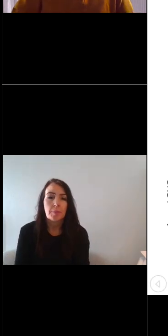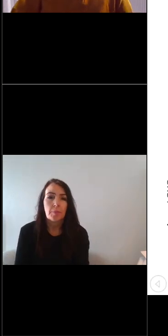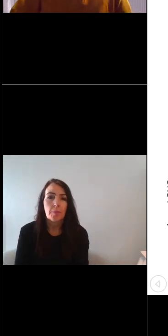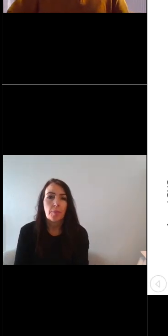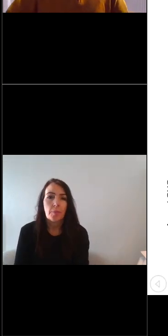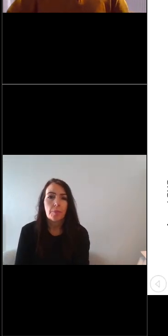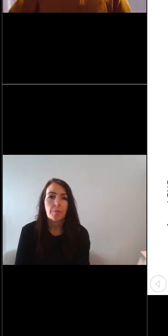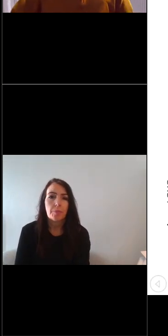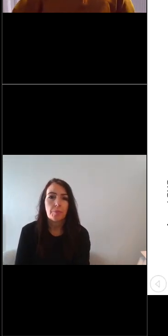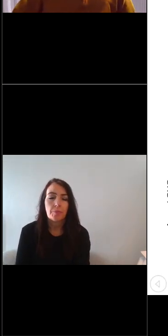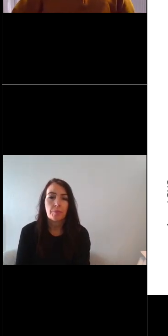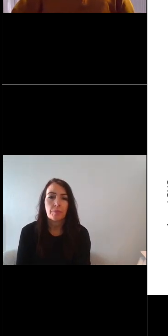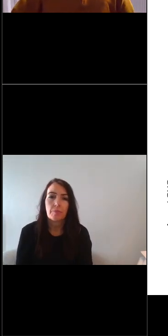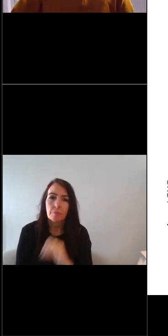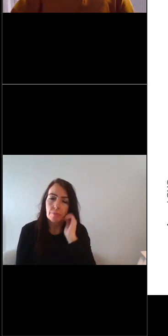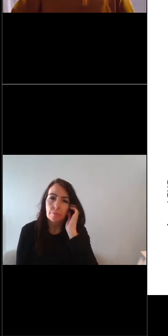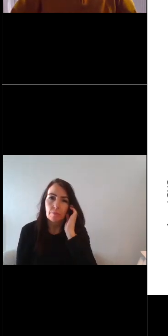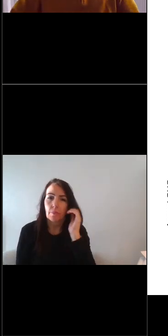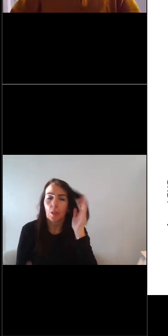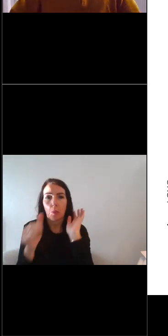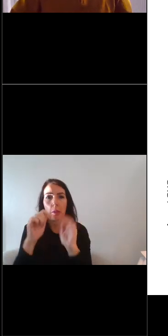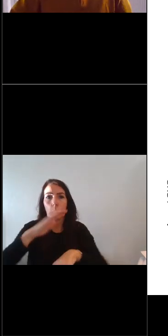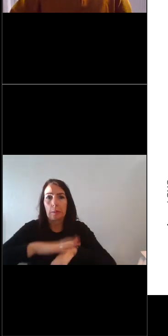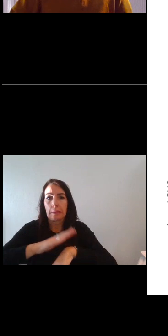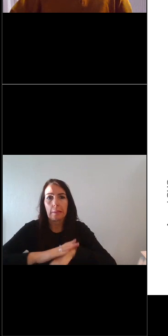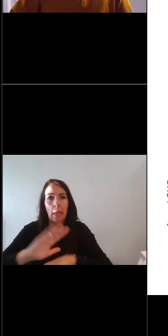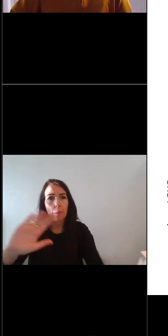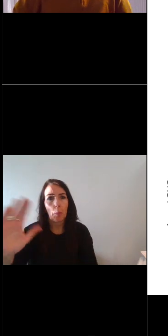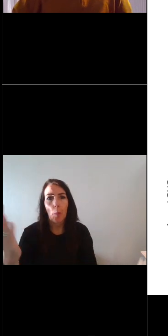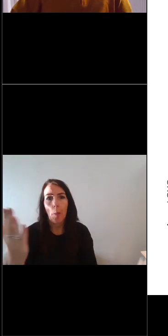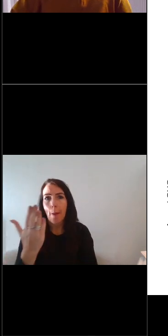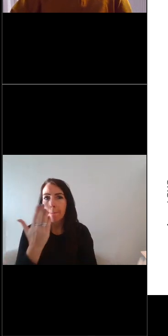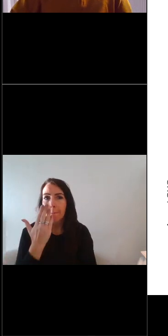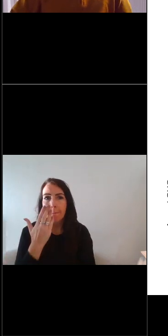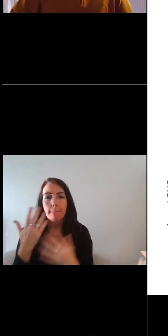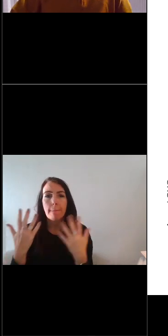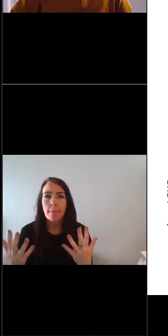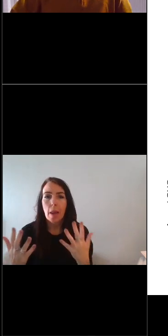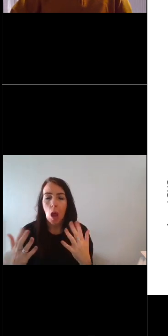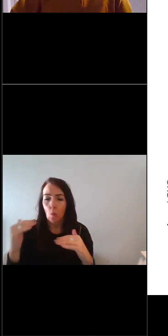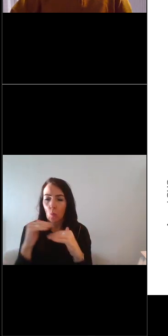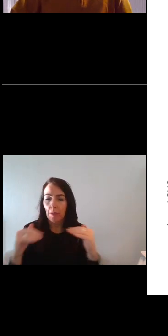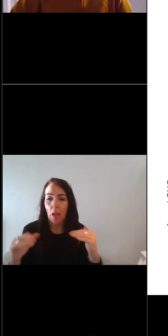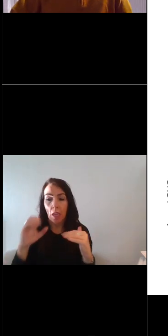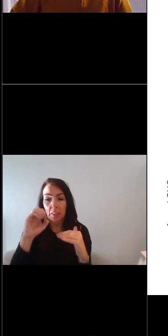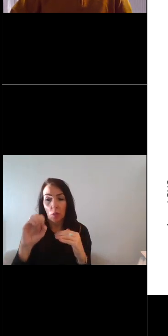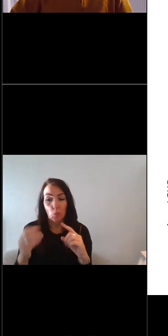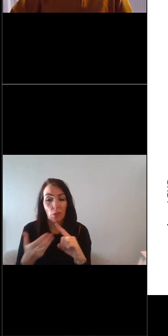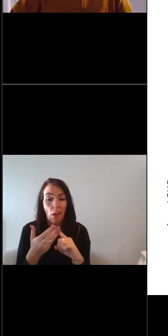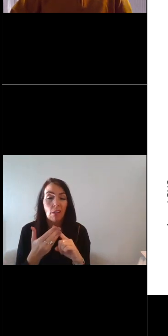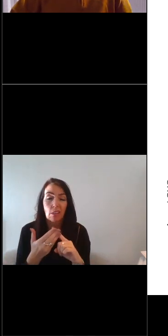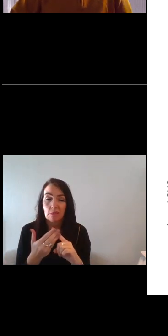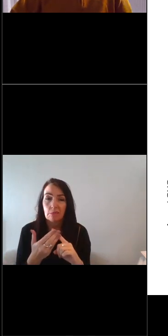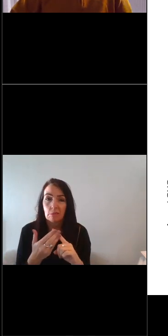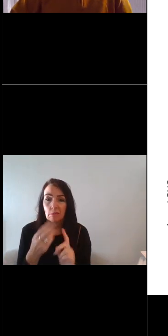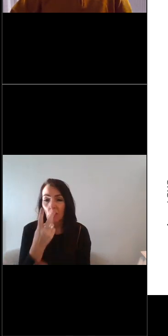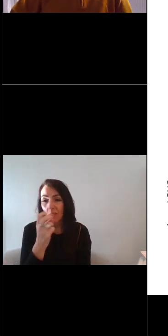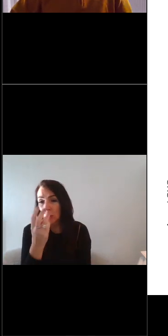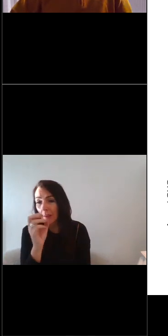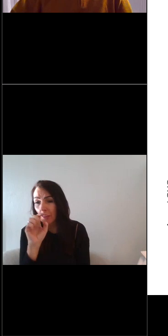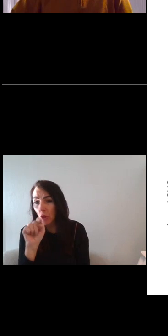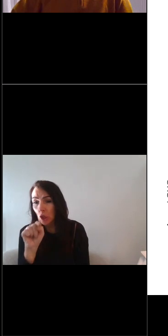And yes, of course, the clock is ticking. We talked about the net zero target, often at 2030. We've